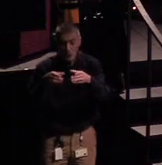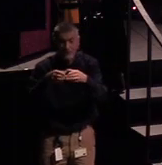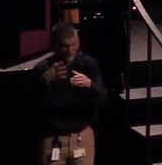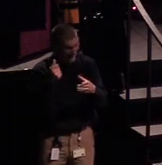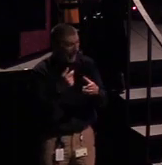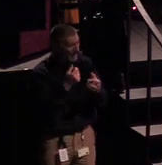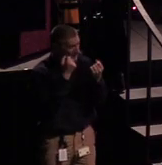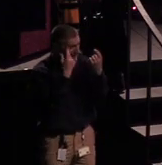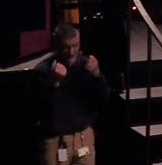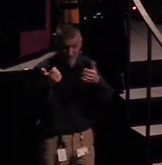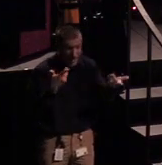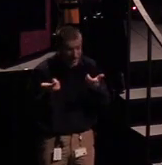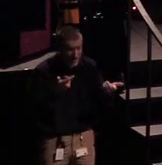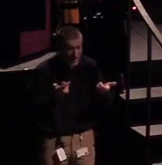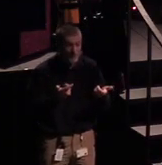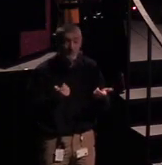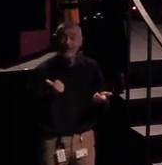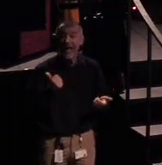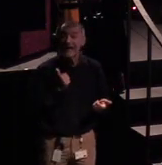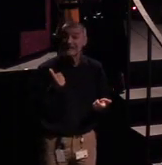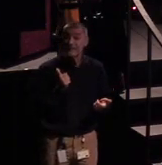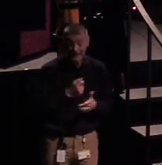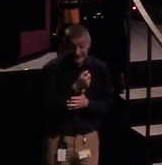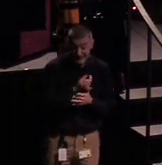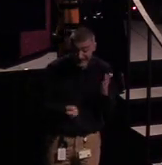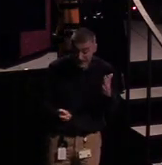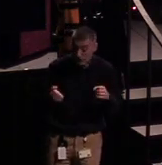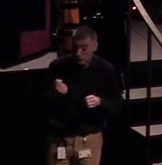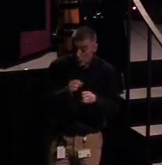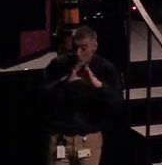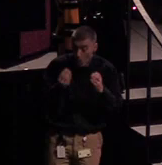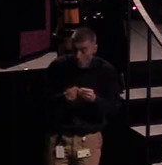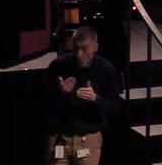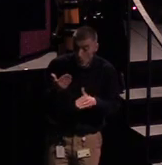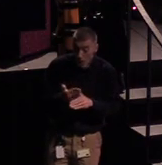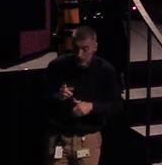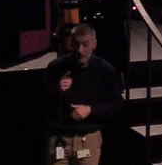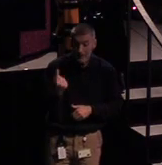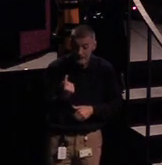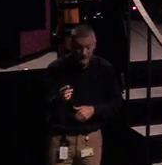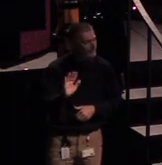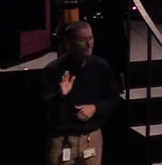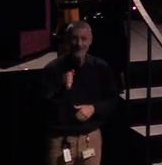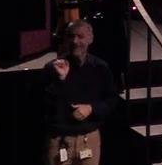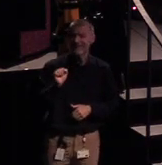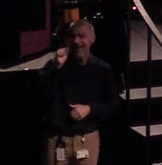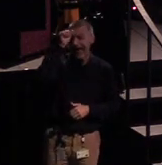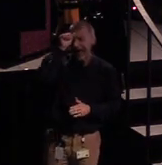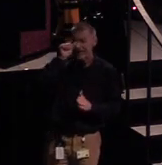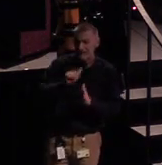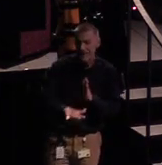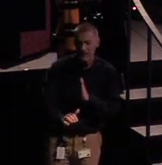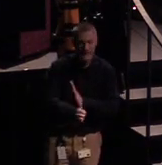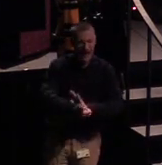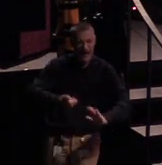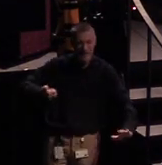don't expect disabled people to do the work for you but use their expertise one of the key ideas with becoming a relaxed venue with how